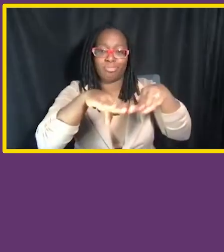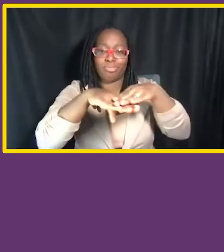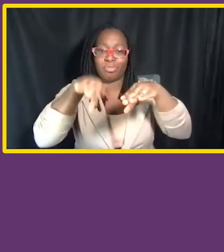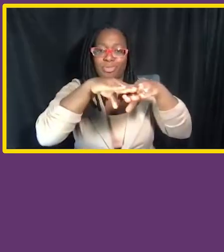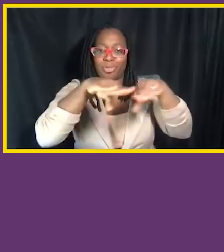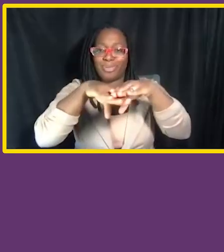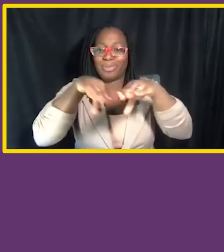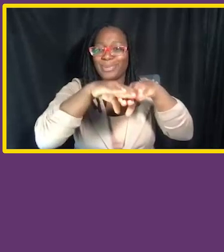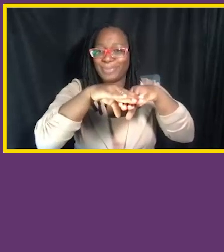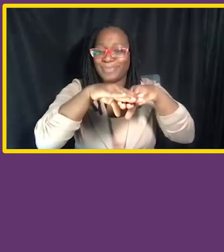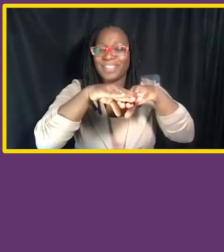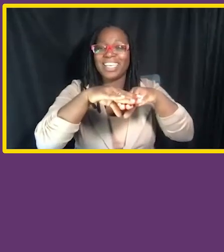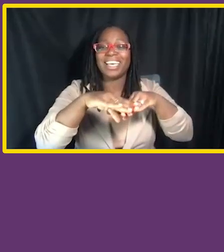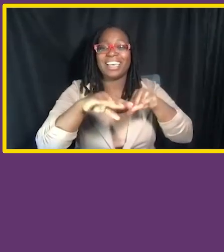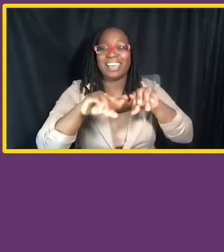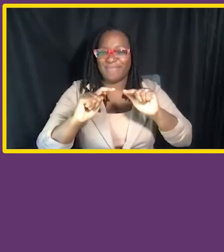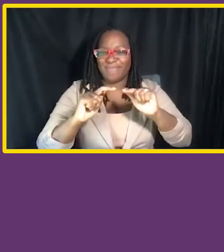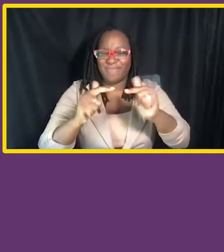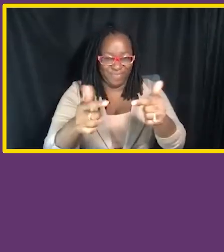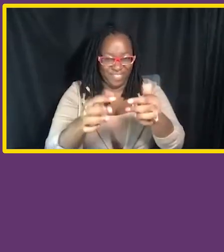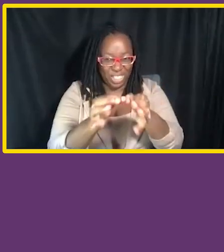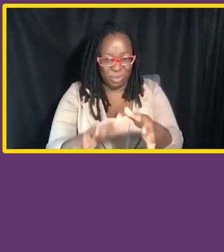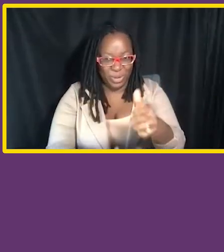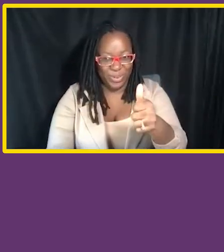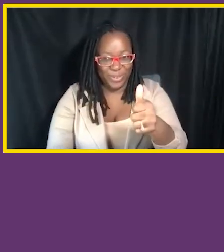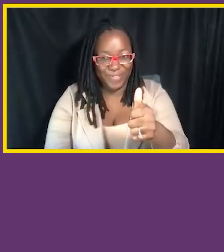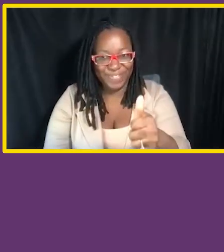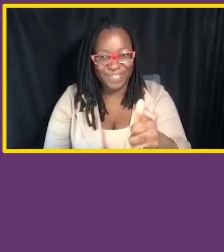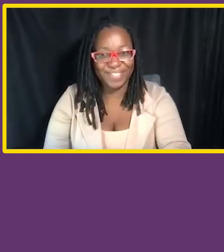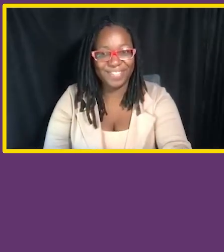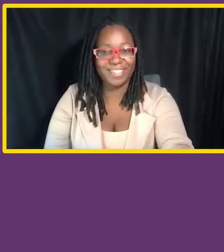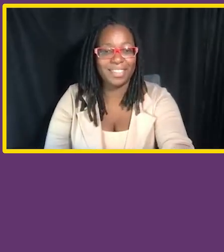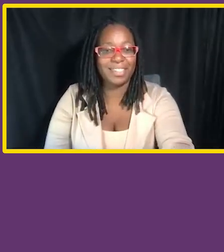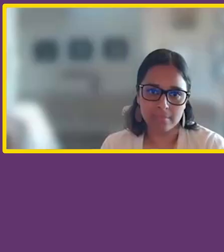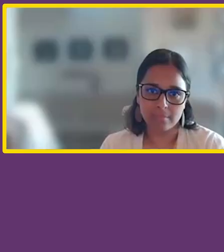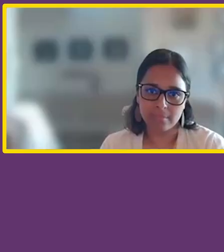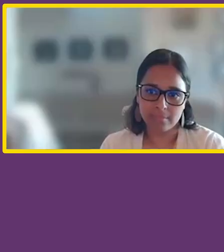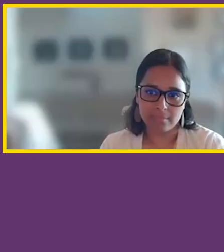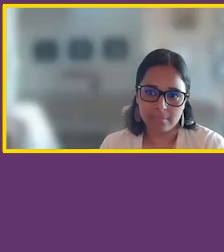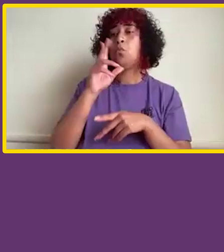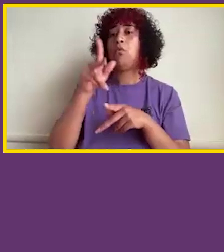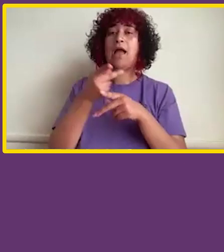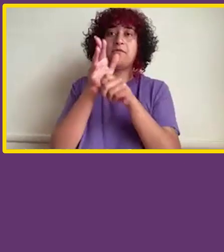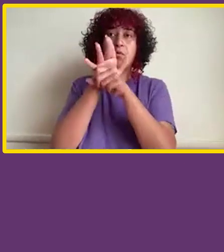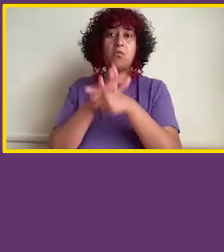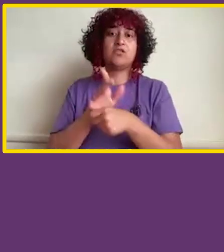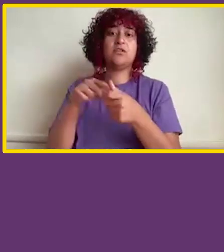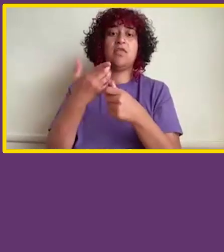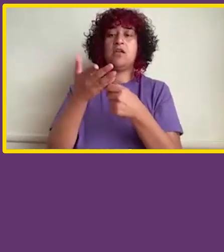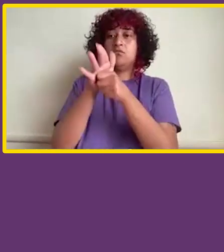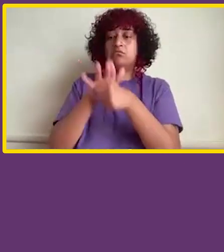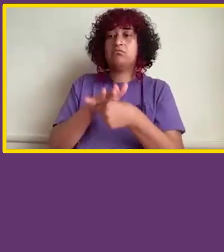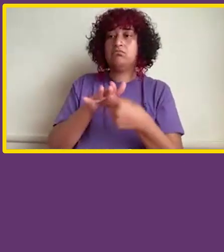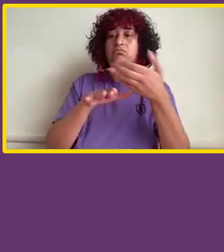you're experiencing one type of oppression, and then here comes another one. And what's interesting in that, and I would love to hear your thoughts on